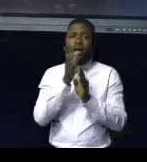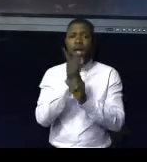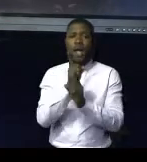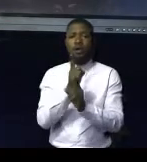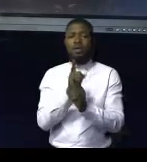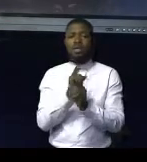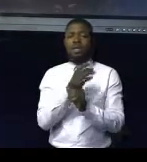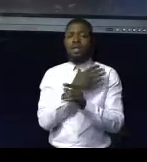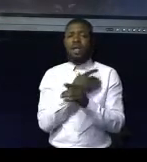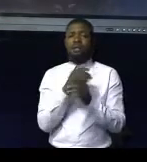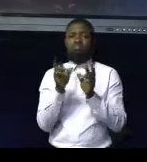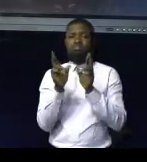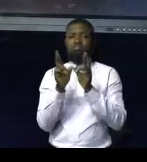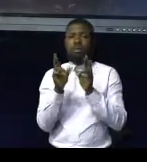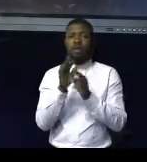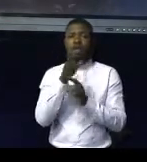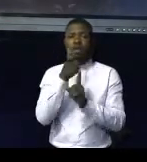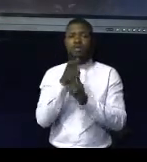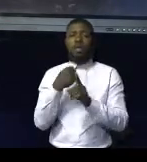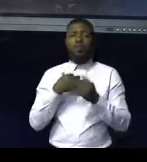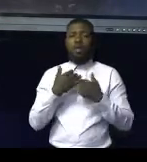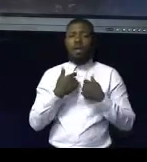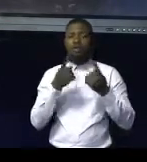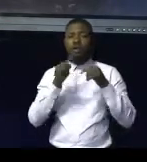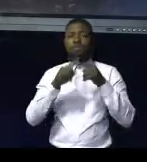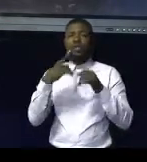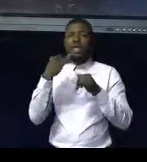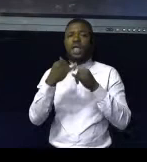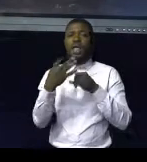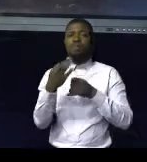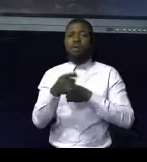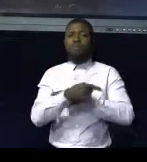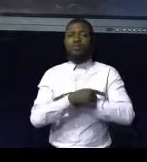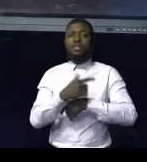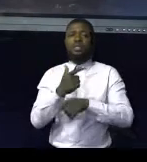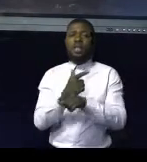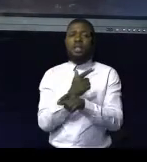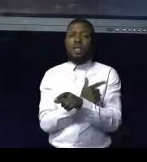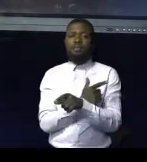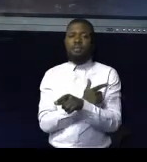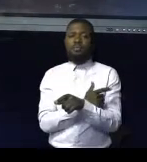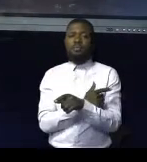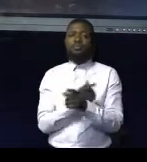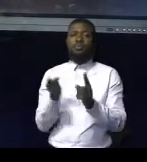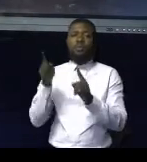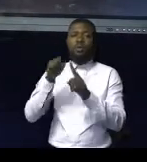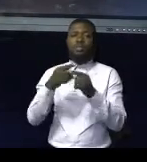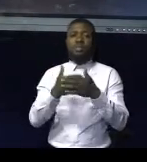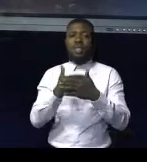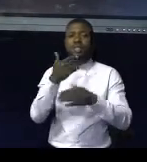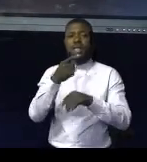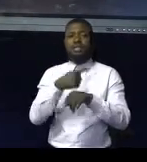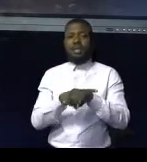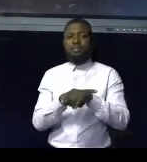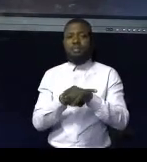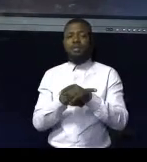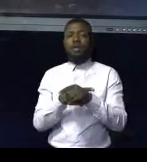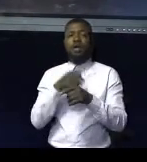accordingly and rate yourself. We have come to the end of today's lesson. Until next